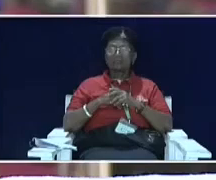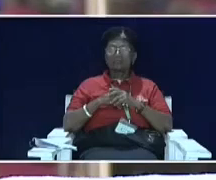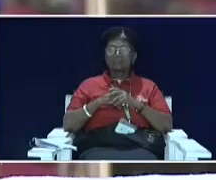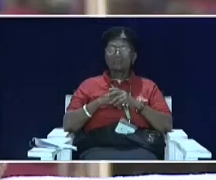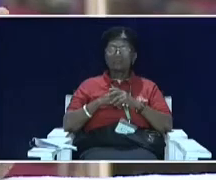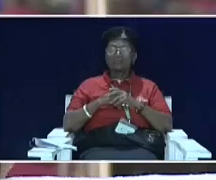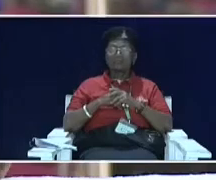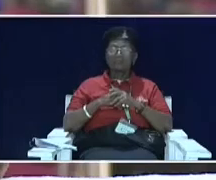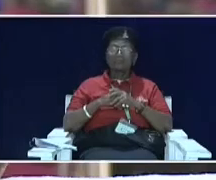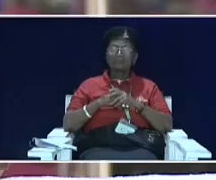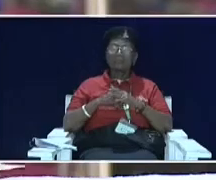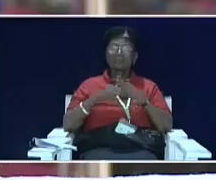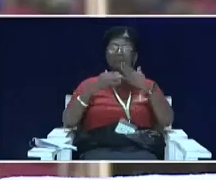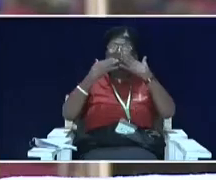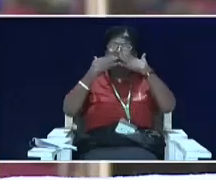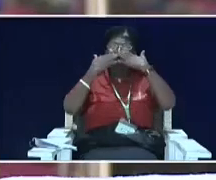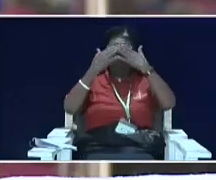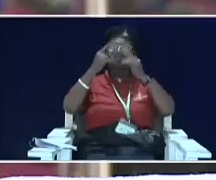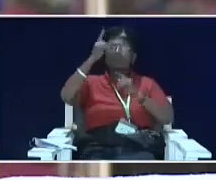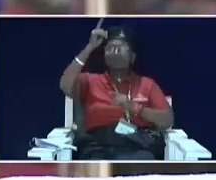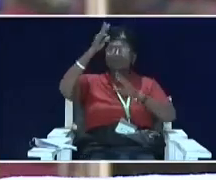Thank you, my Father.